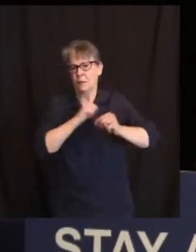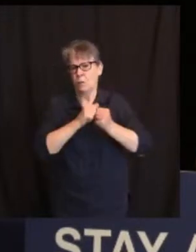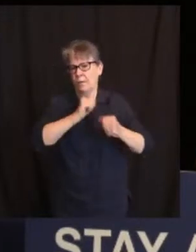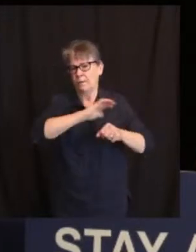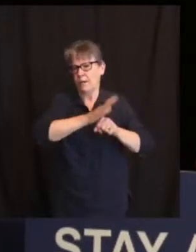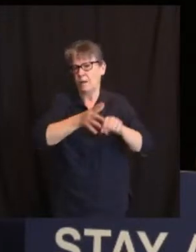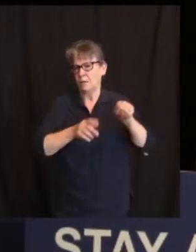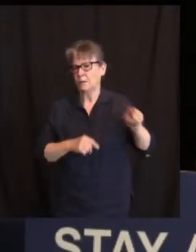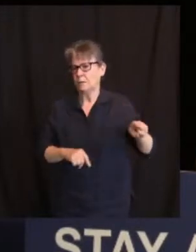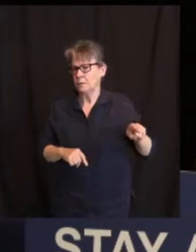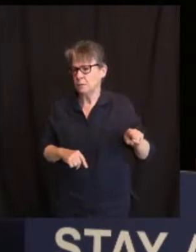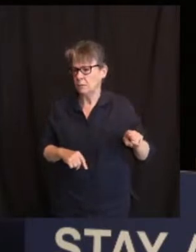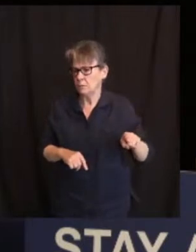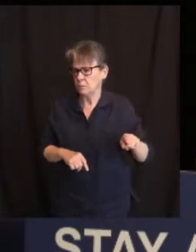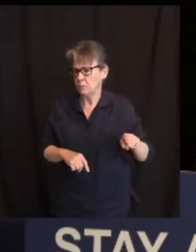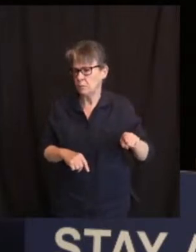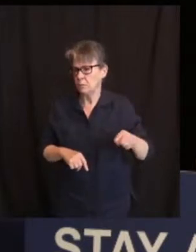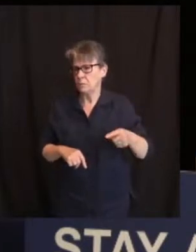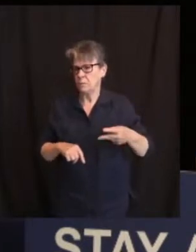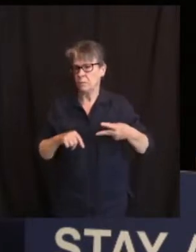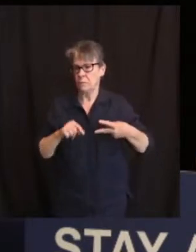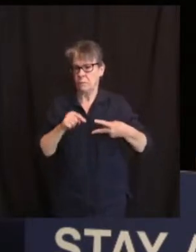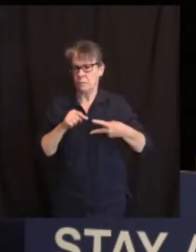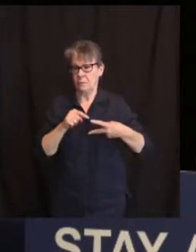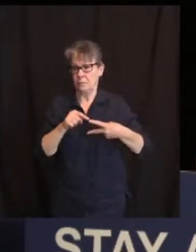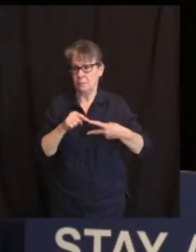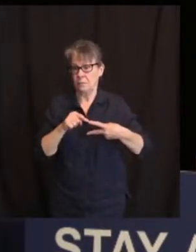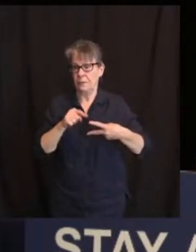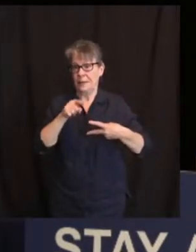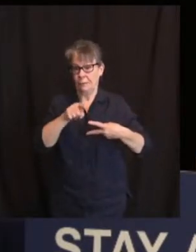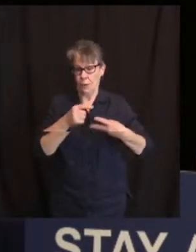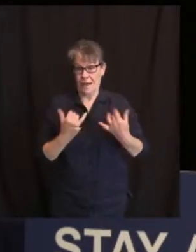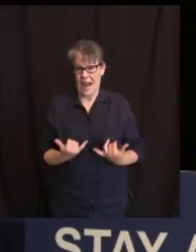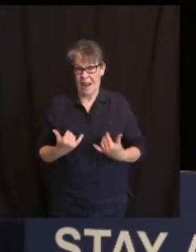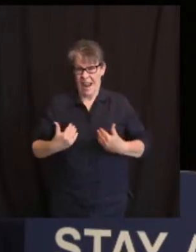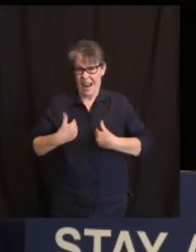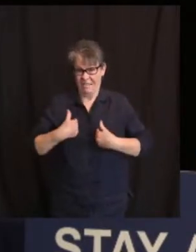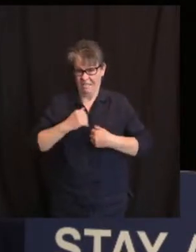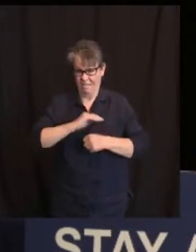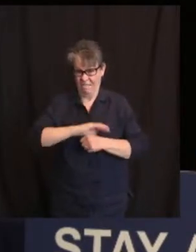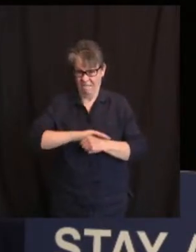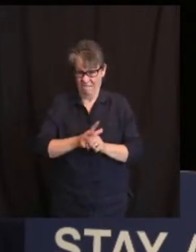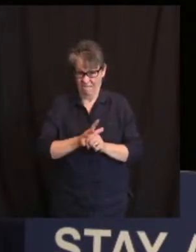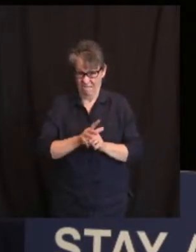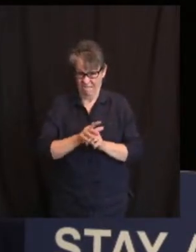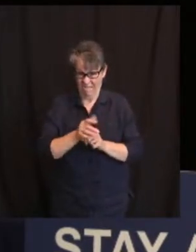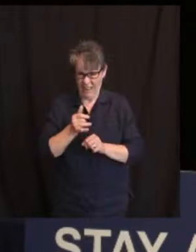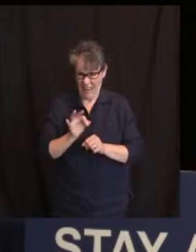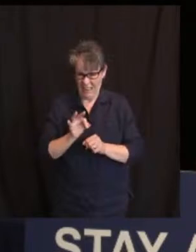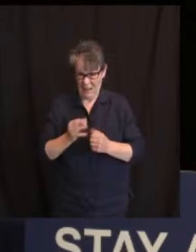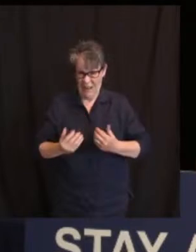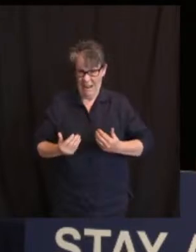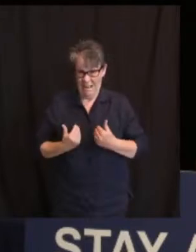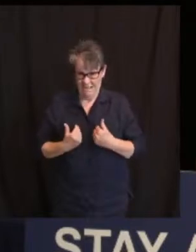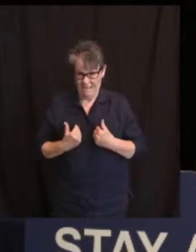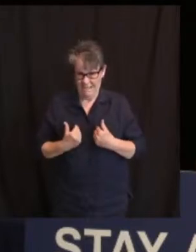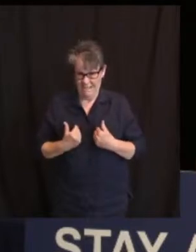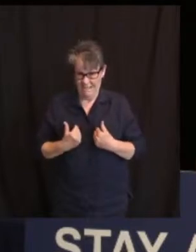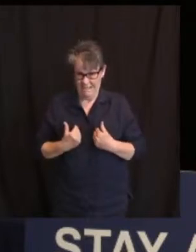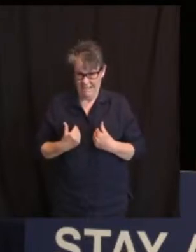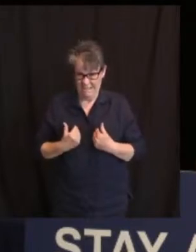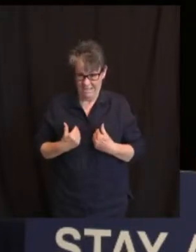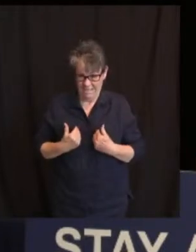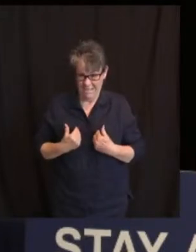Yes, we do think that this test, and the first one was approved and more will be coming along, certainly play a role. The issue with it